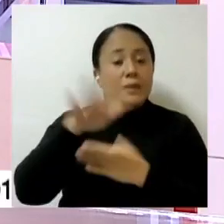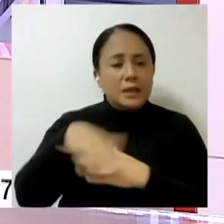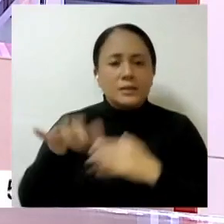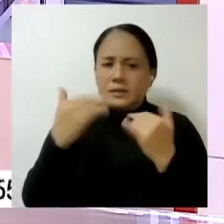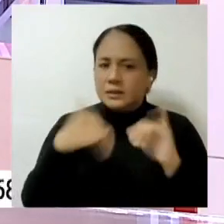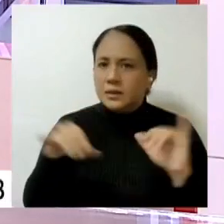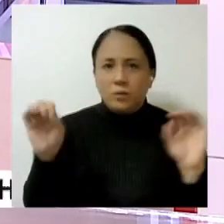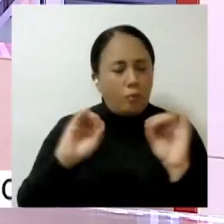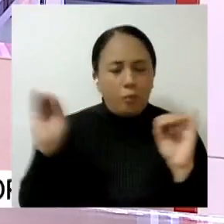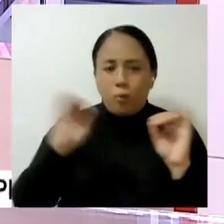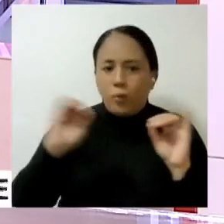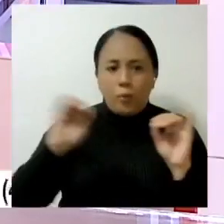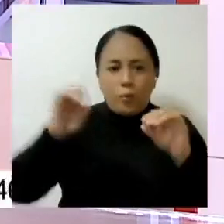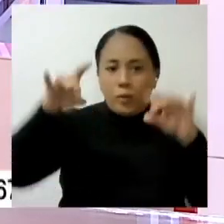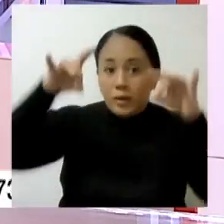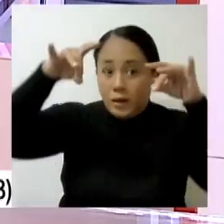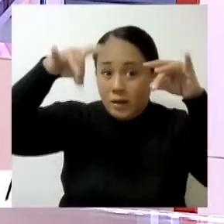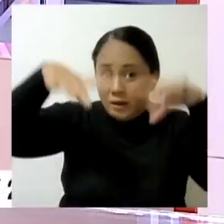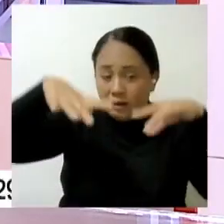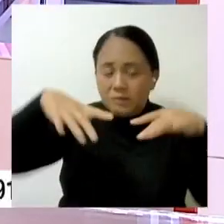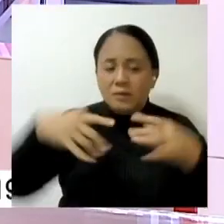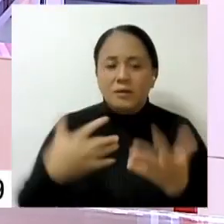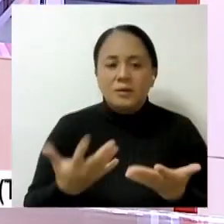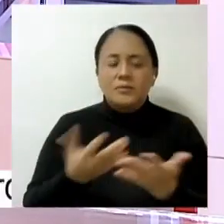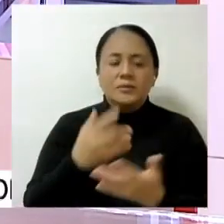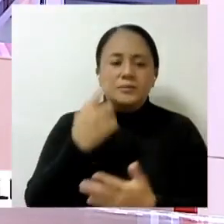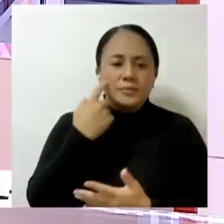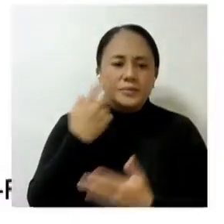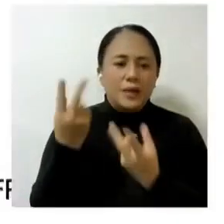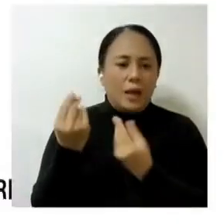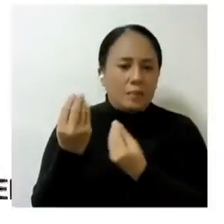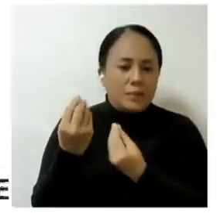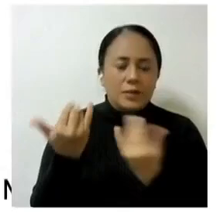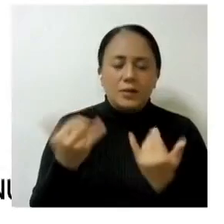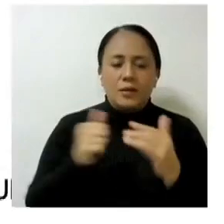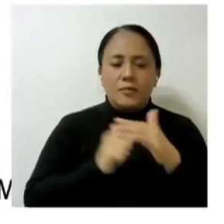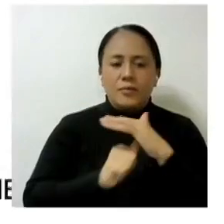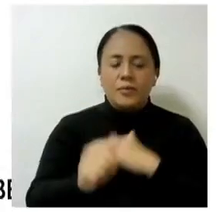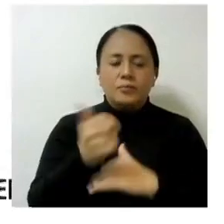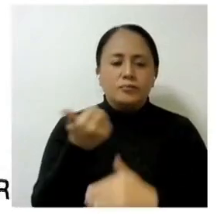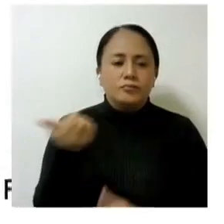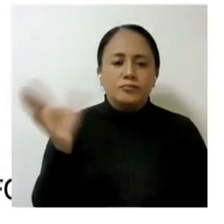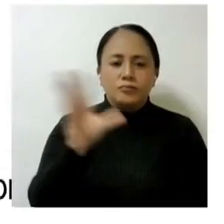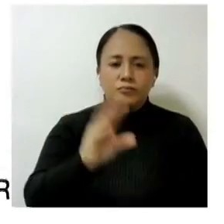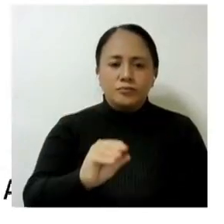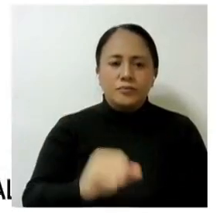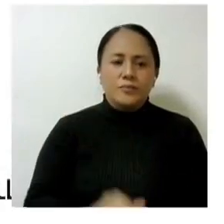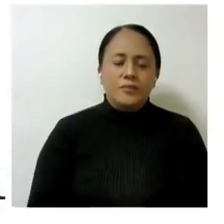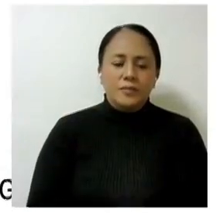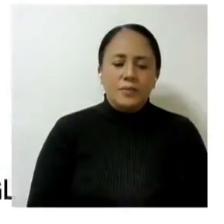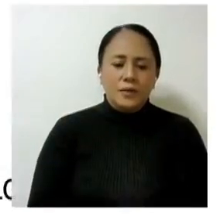Dava now joins us with the latest from Abra. Good afternoon, Bianca. What do you know so far?